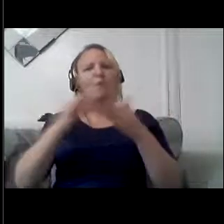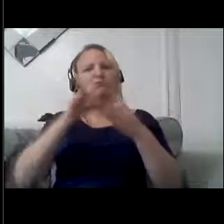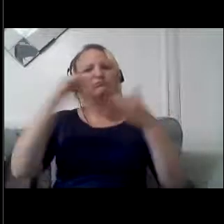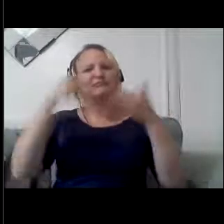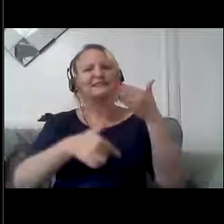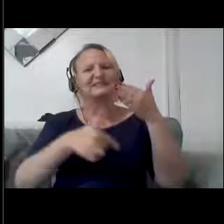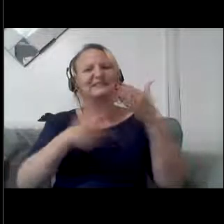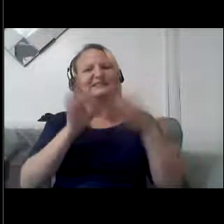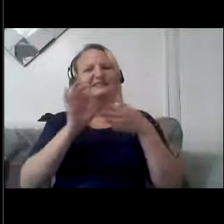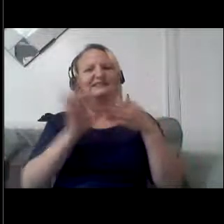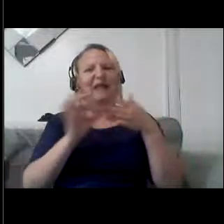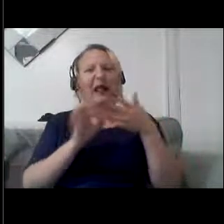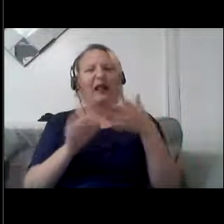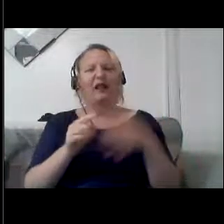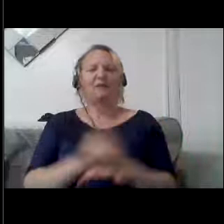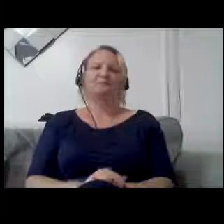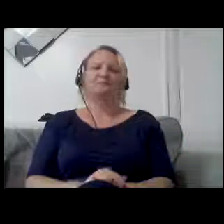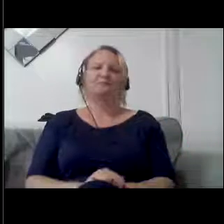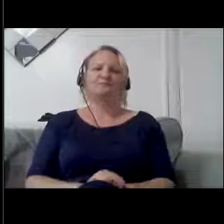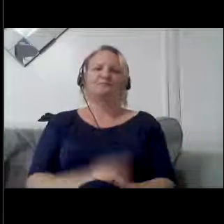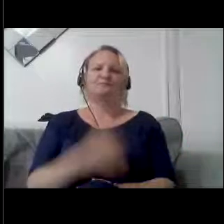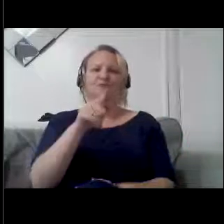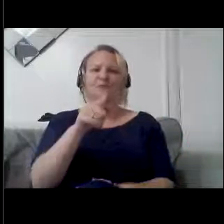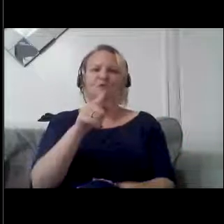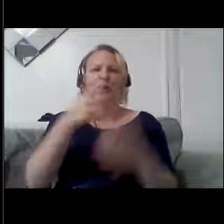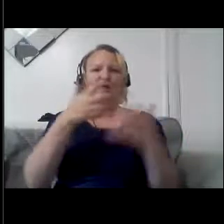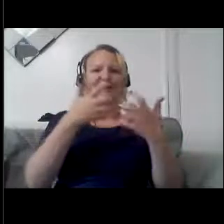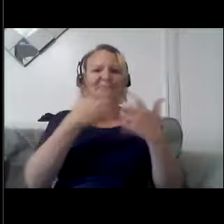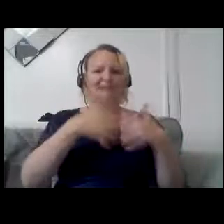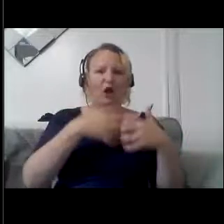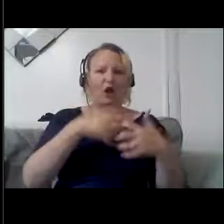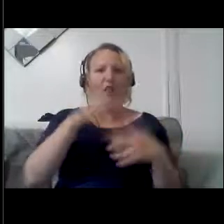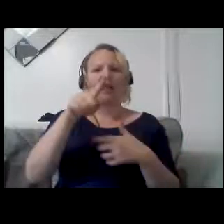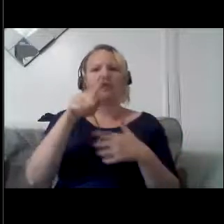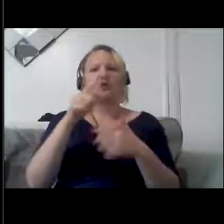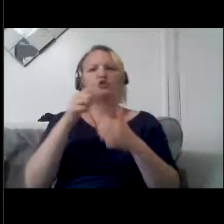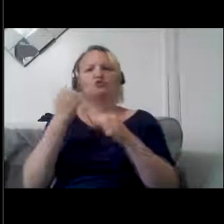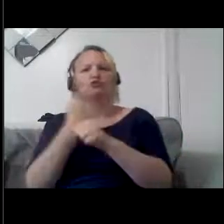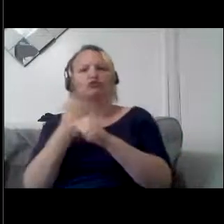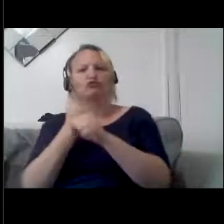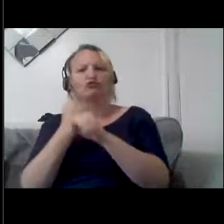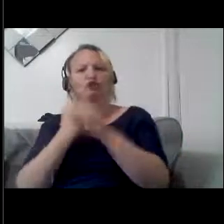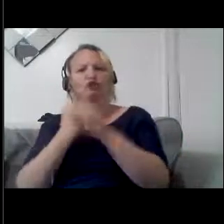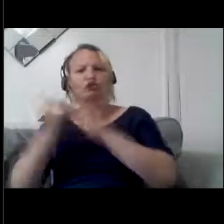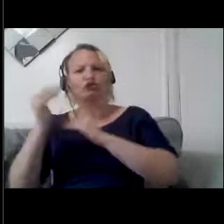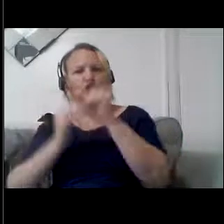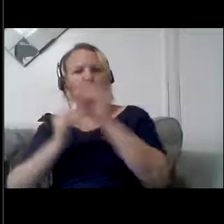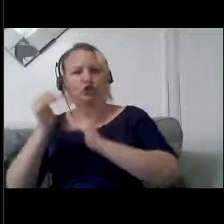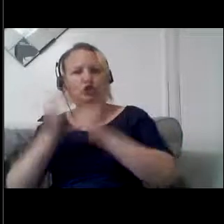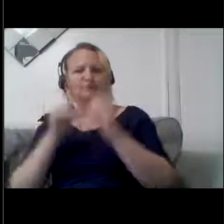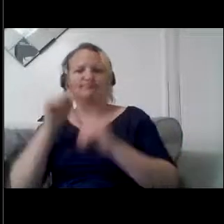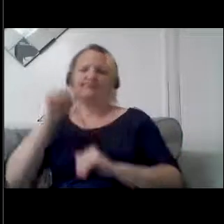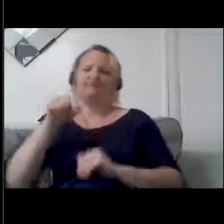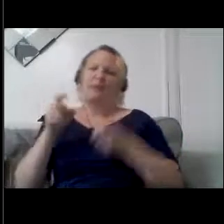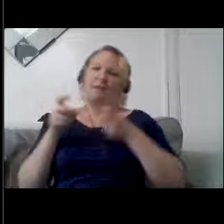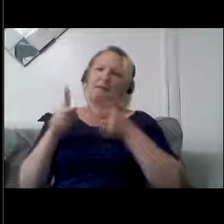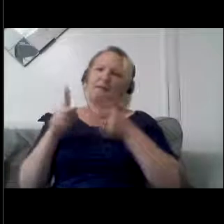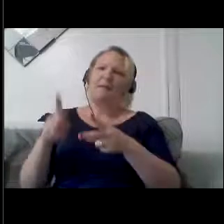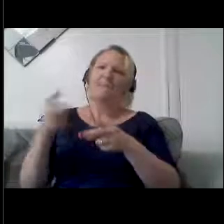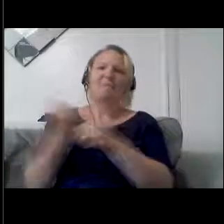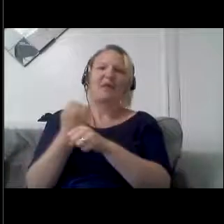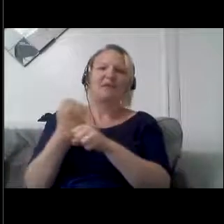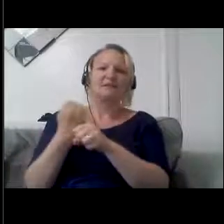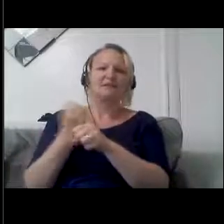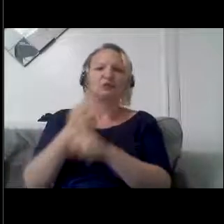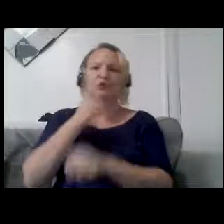documents. There's the construction update. This is an overview of the methods that would be used to build the new road and tunnel